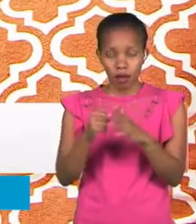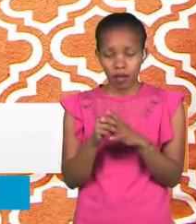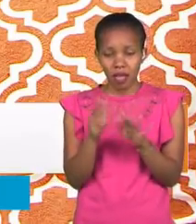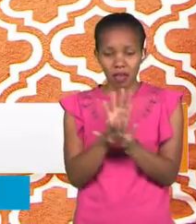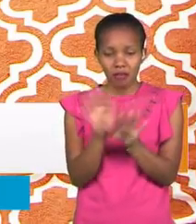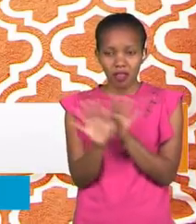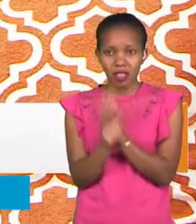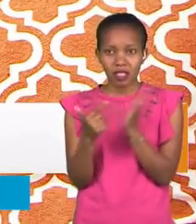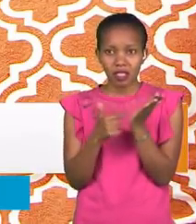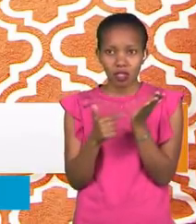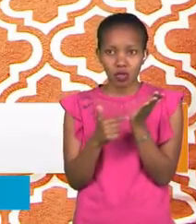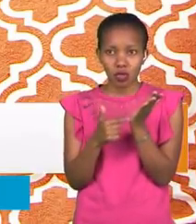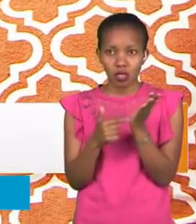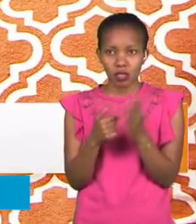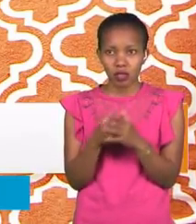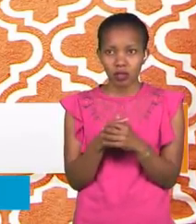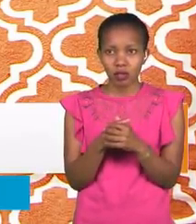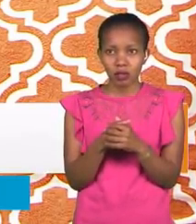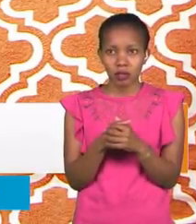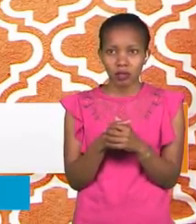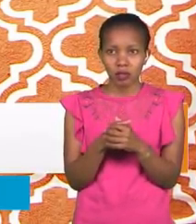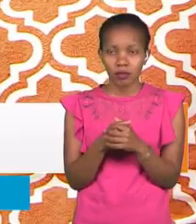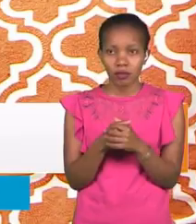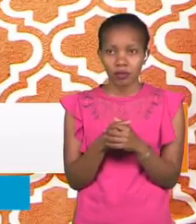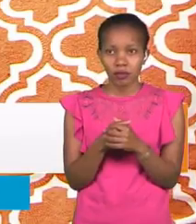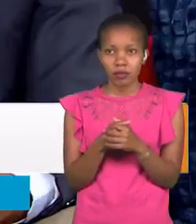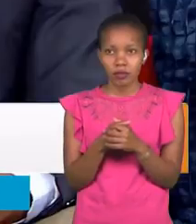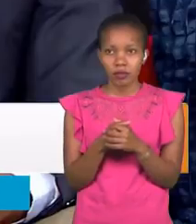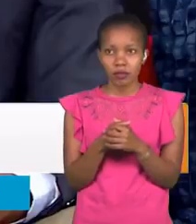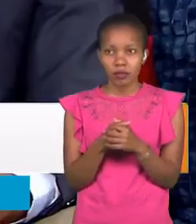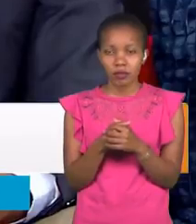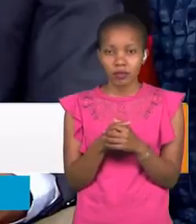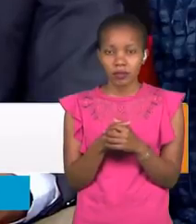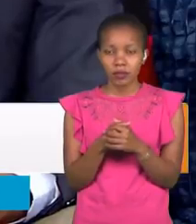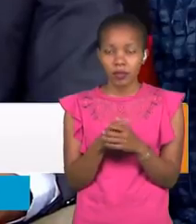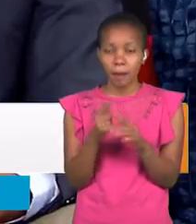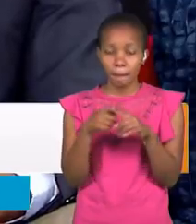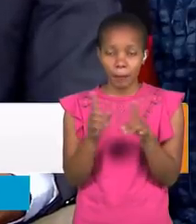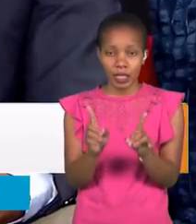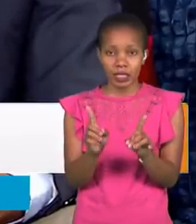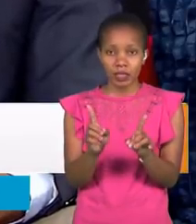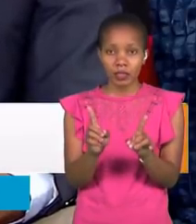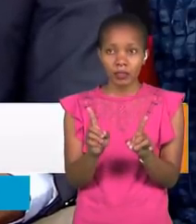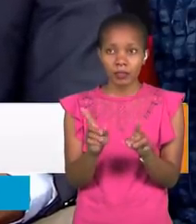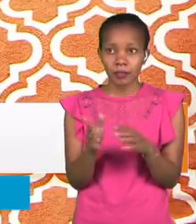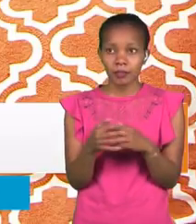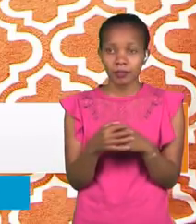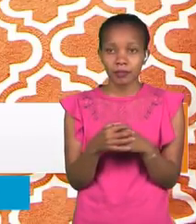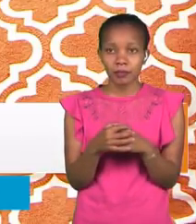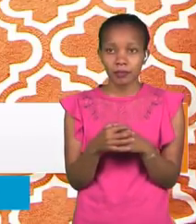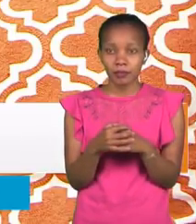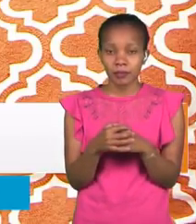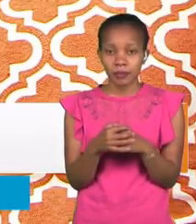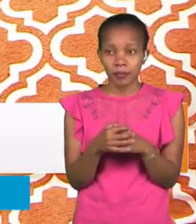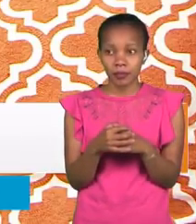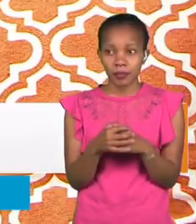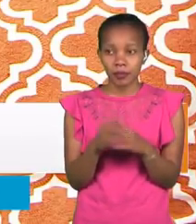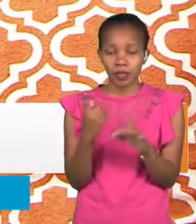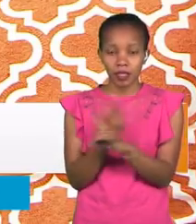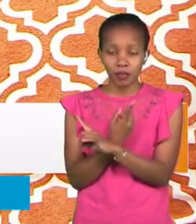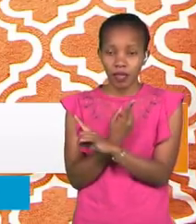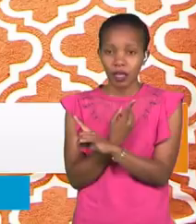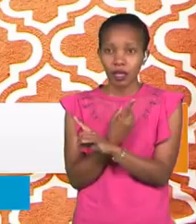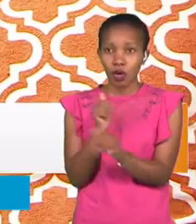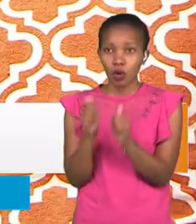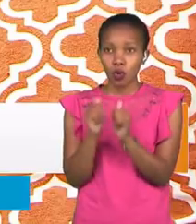digital and staying away from the analog stuff. Yeah, absolutely. Just kidding. But so the different